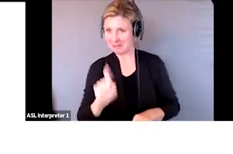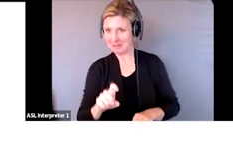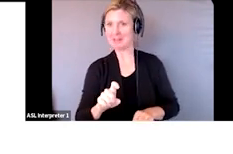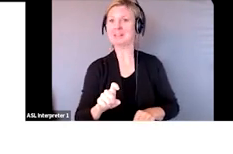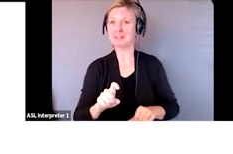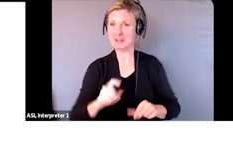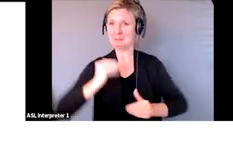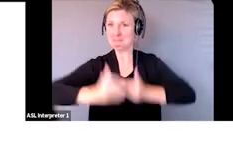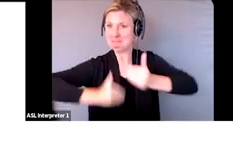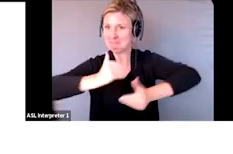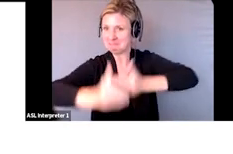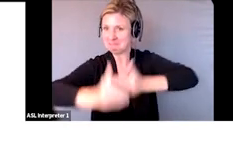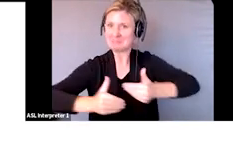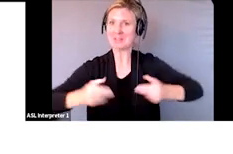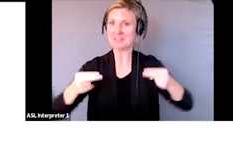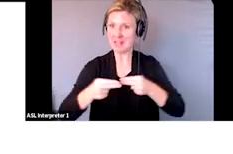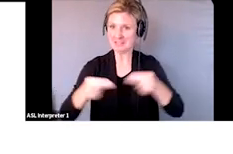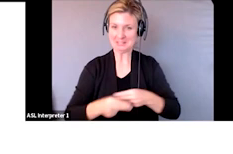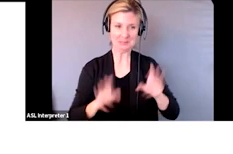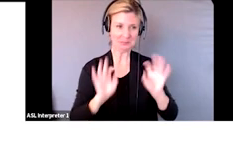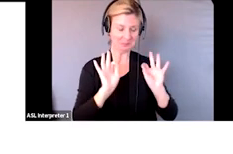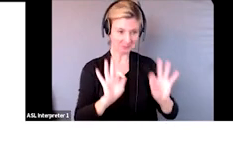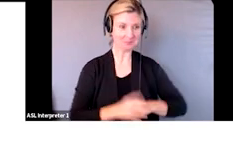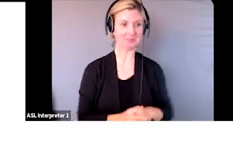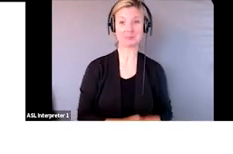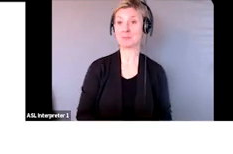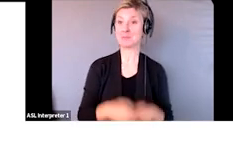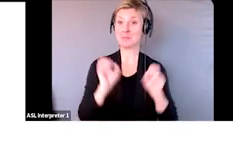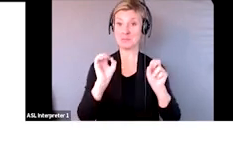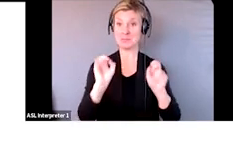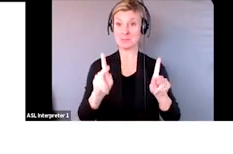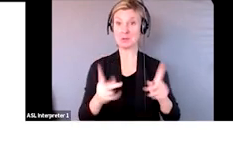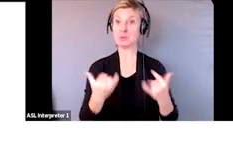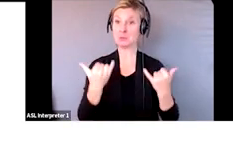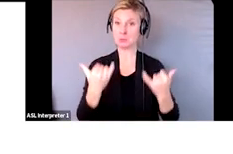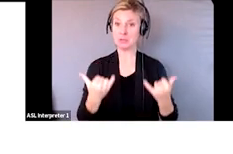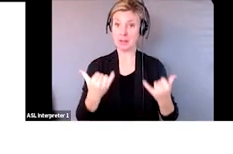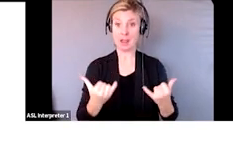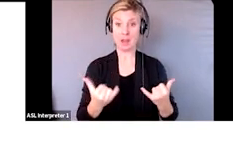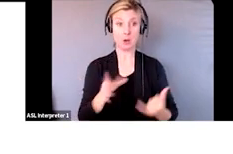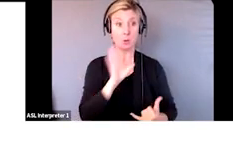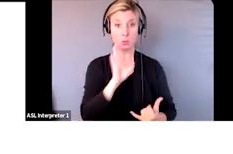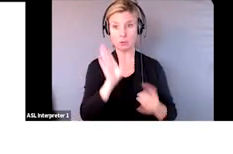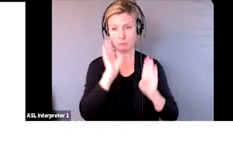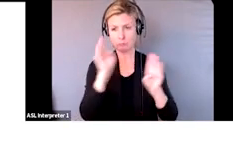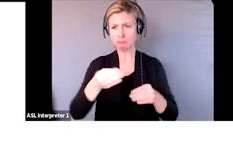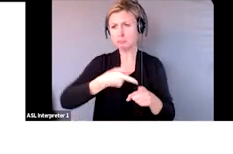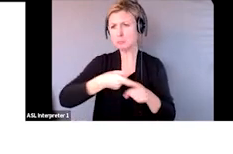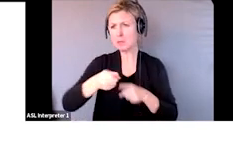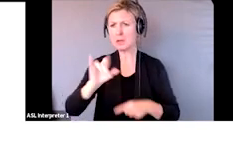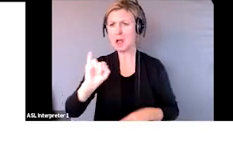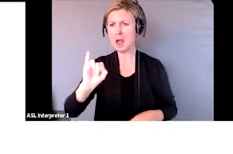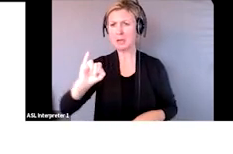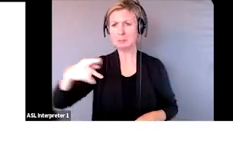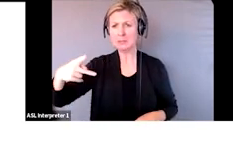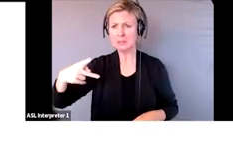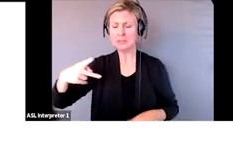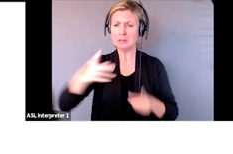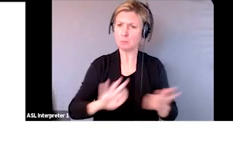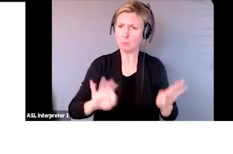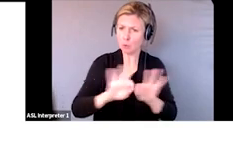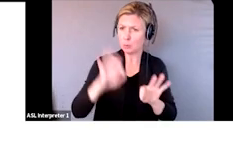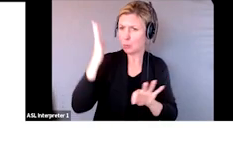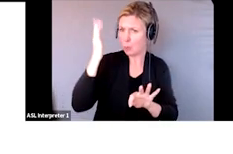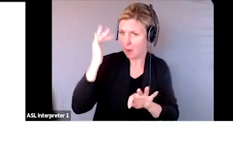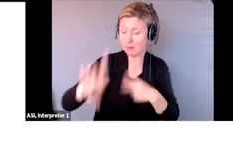All right. Okay. So today we're going to talk about the importance of IP and how IPON can help